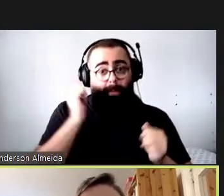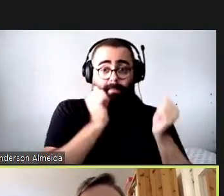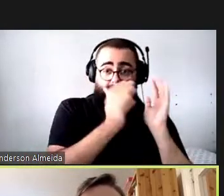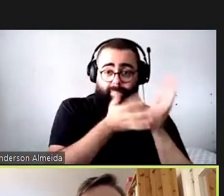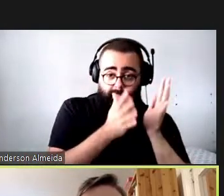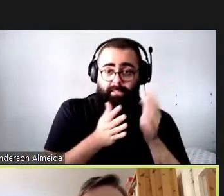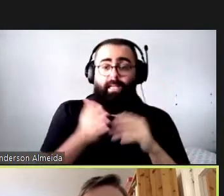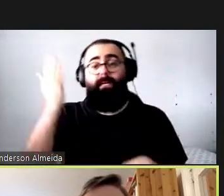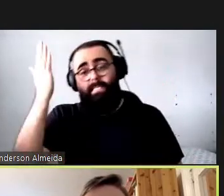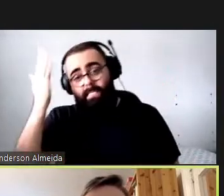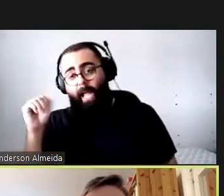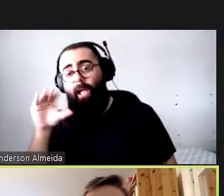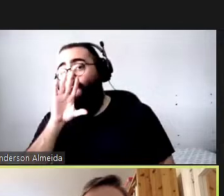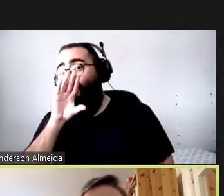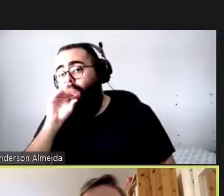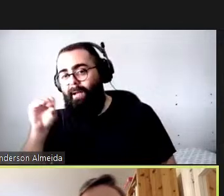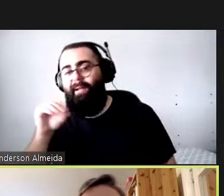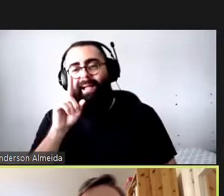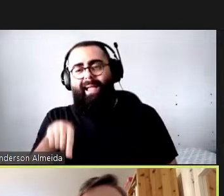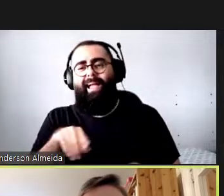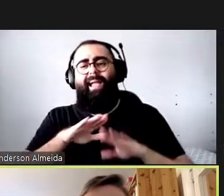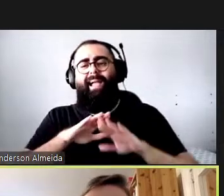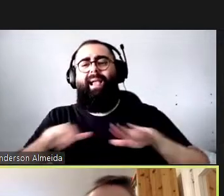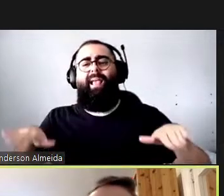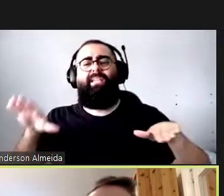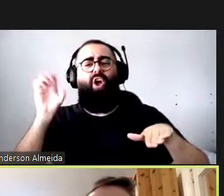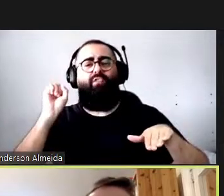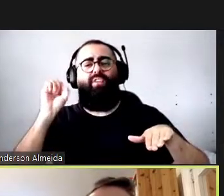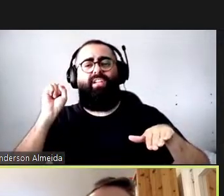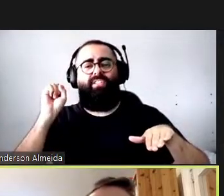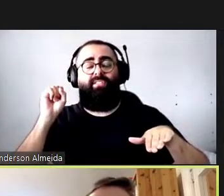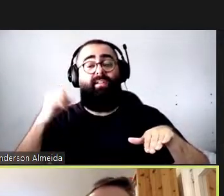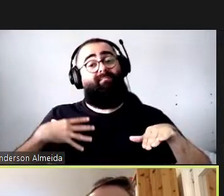usually hearing children of deaf adults